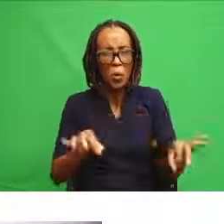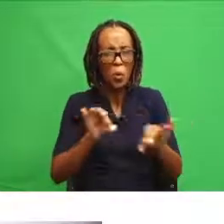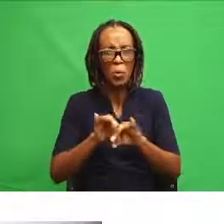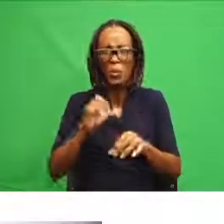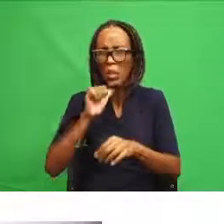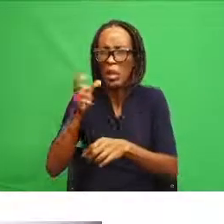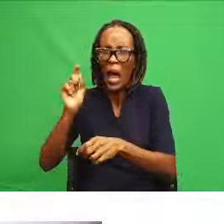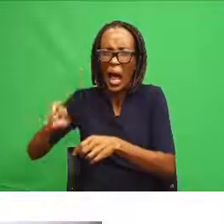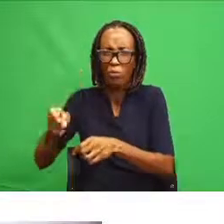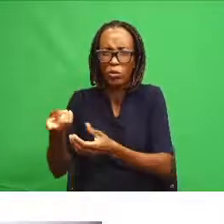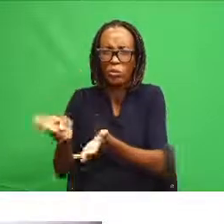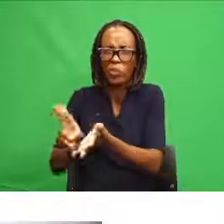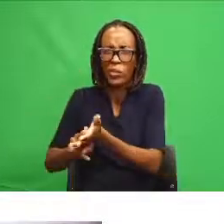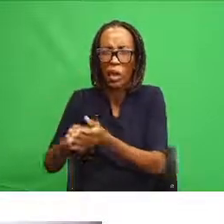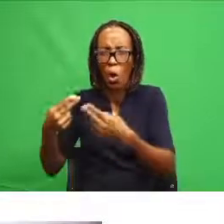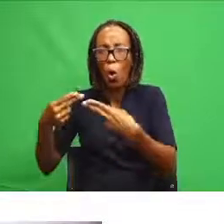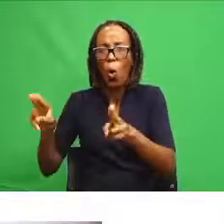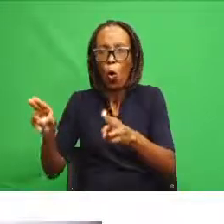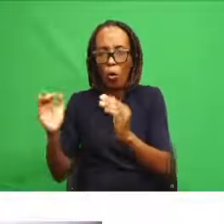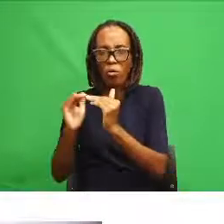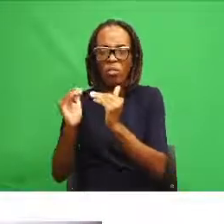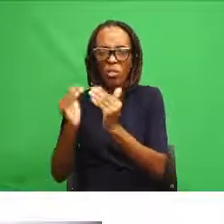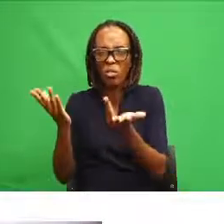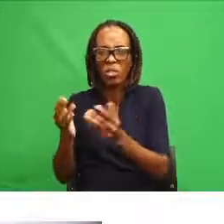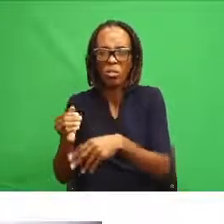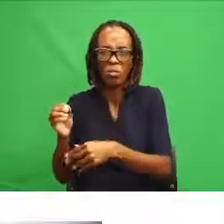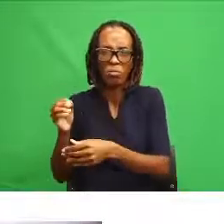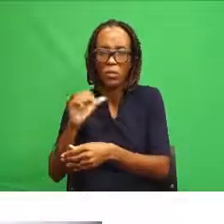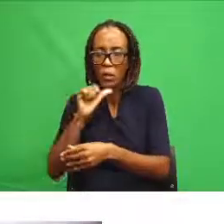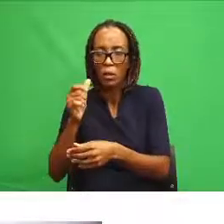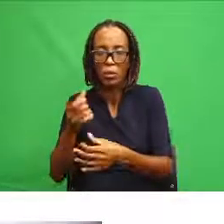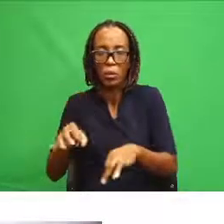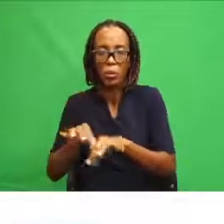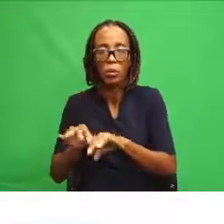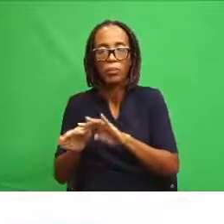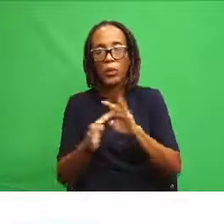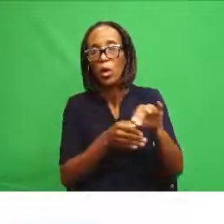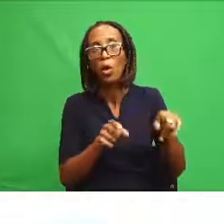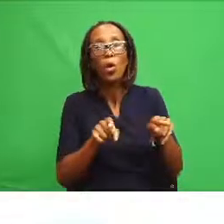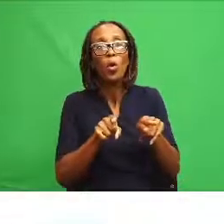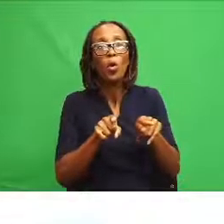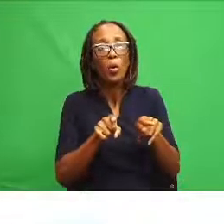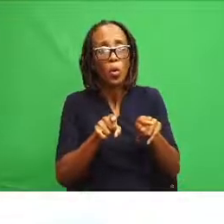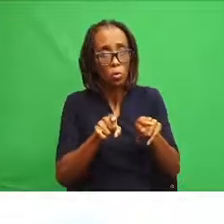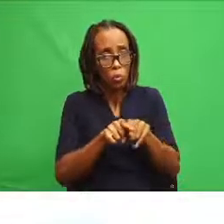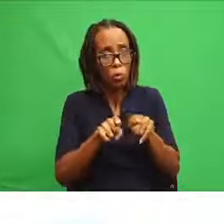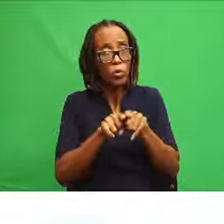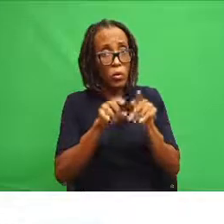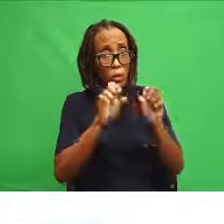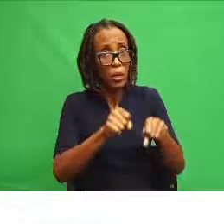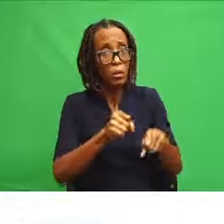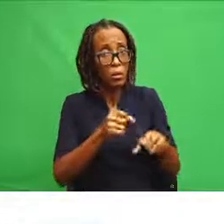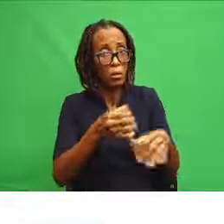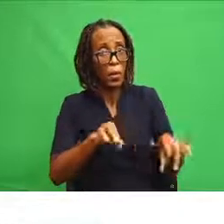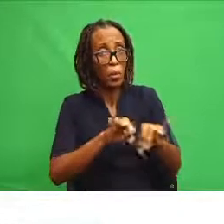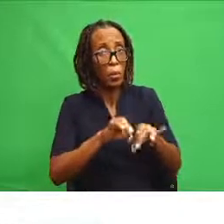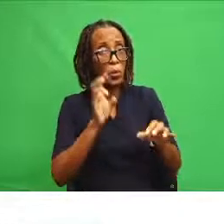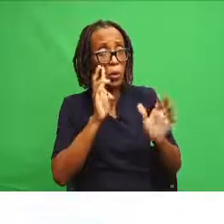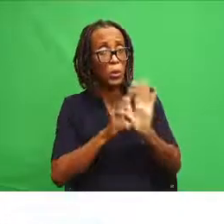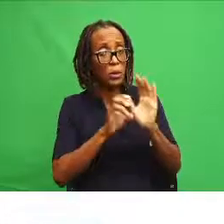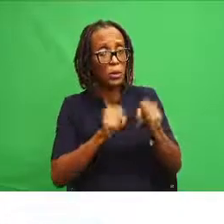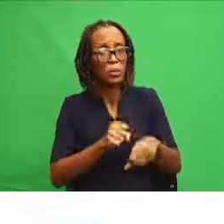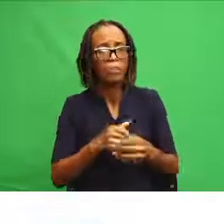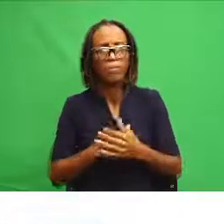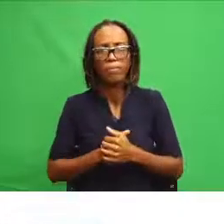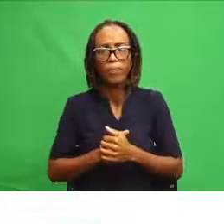and witnessed, then it is valid. And I'm glad that you made that point about a witness. Now, can the person that is